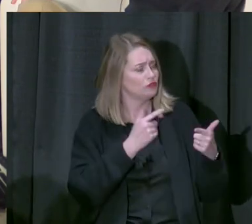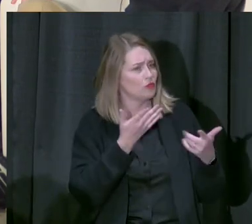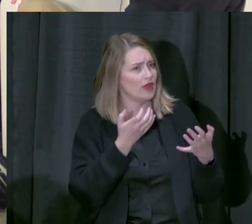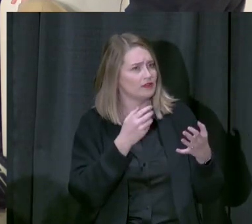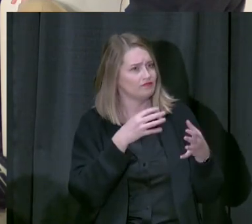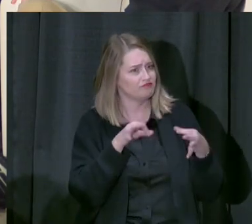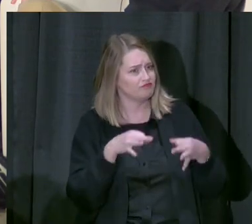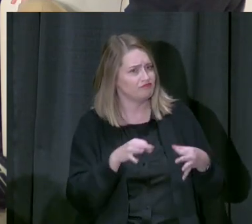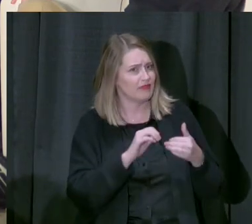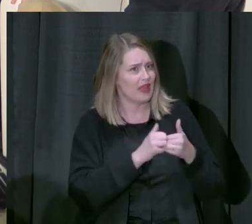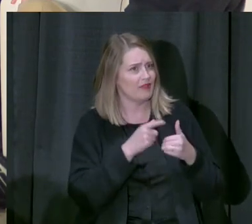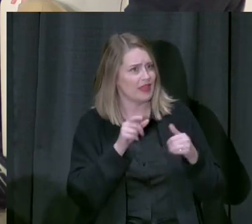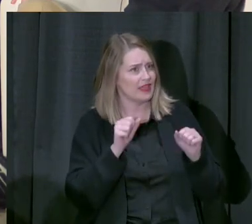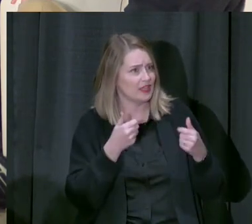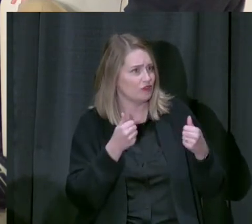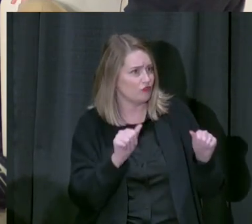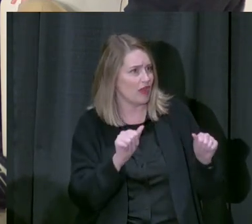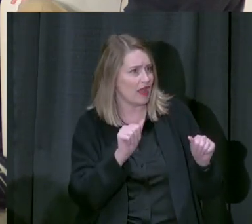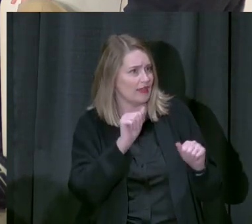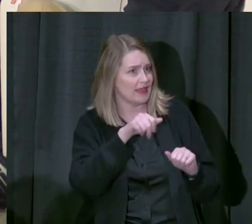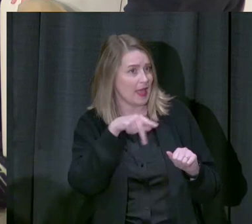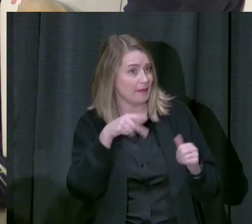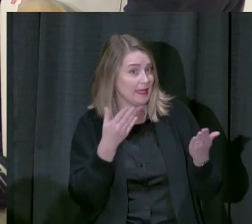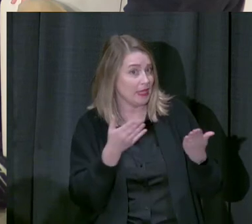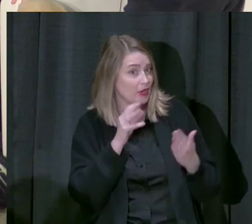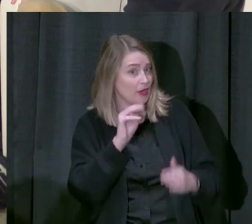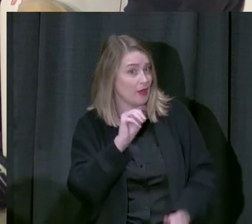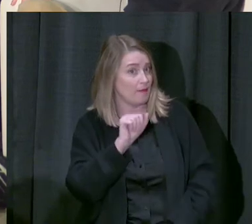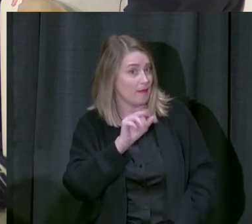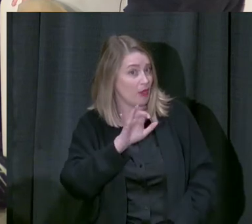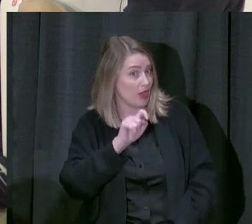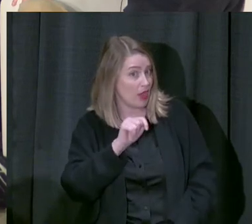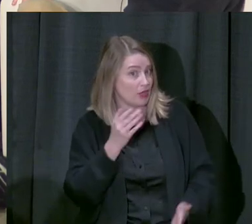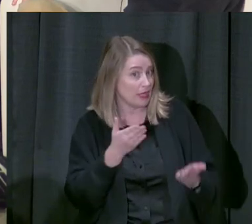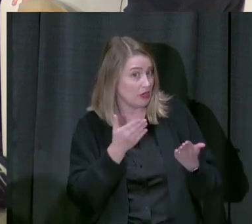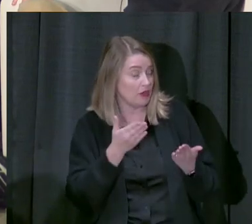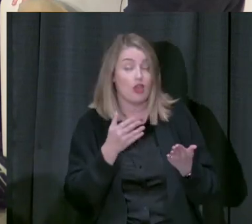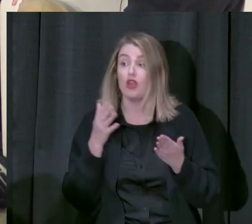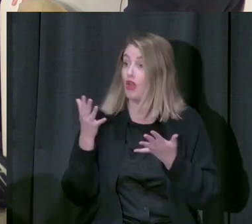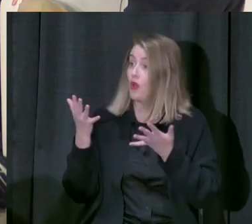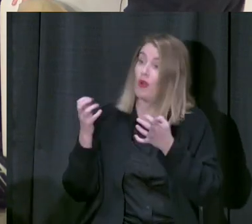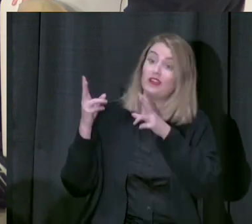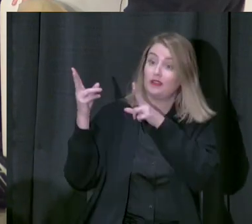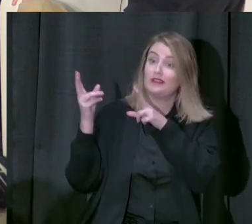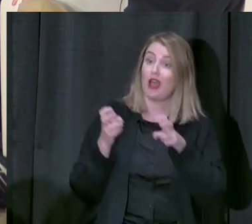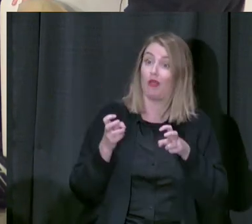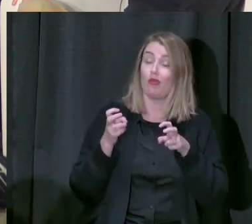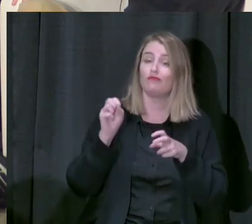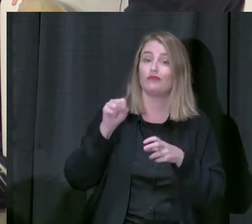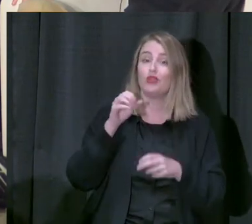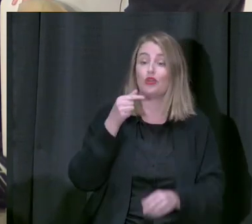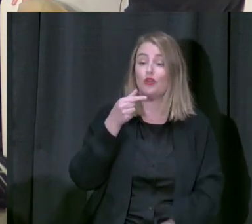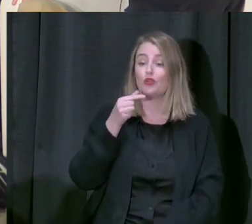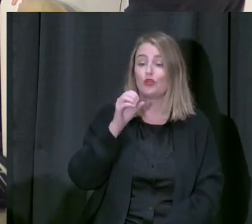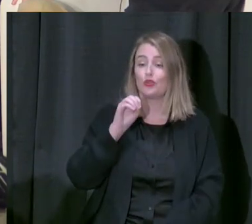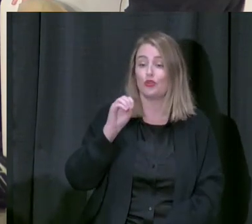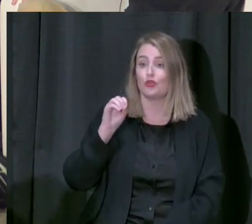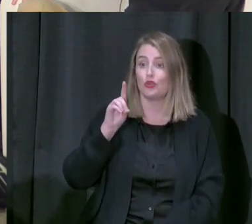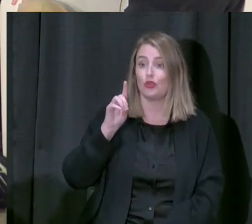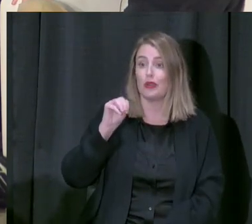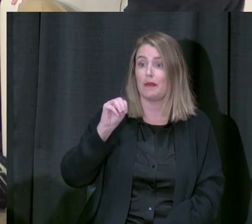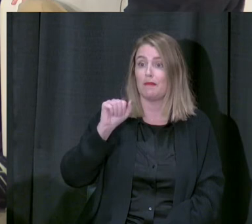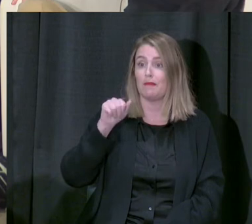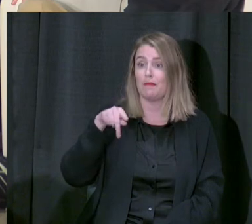how they can go ahead and try out the app, either here at the Marriott or somewhere else. Yeah, if you want to download it, Good Maps, one word, space,